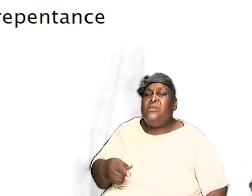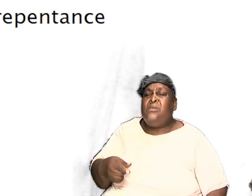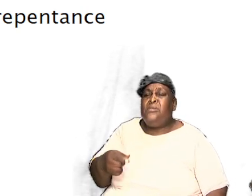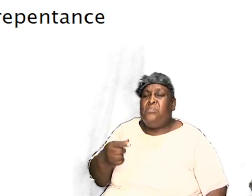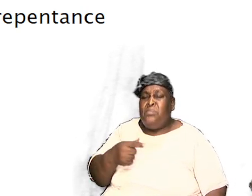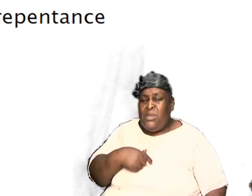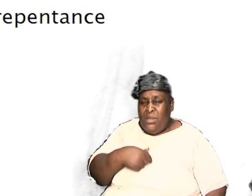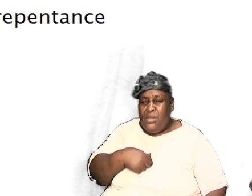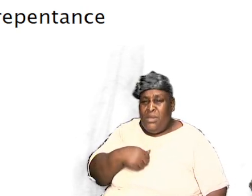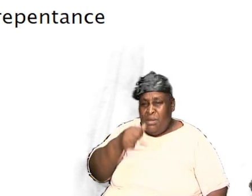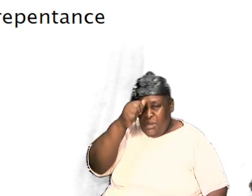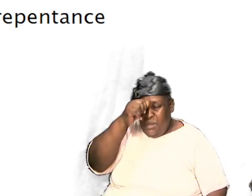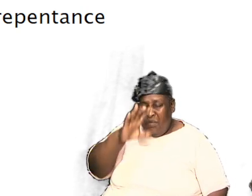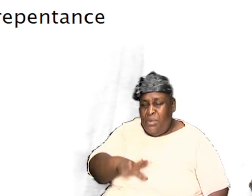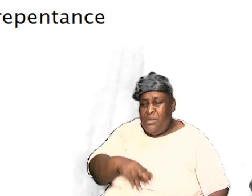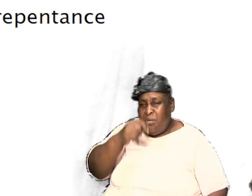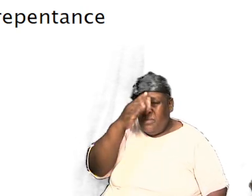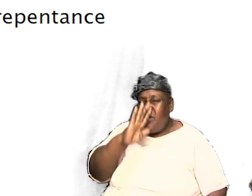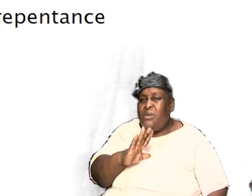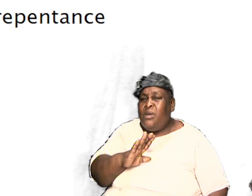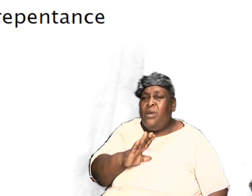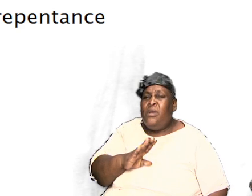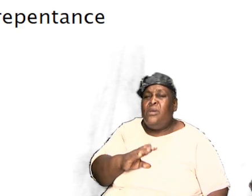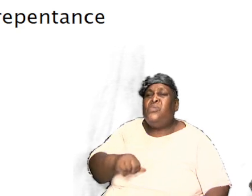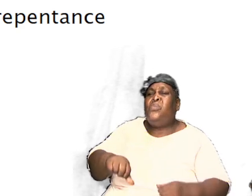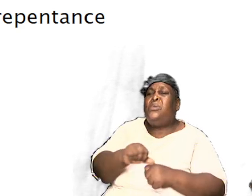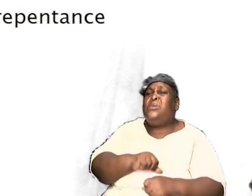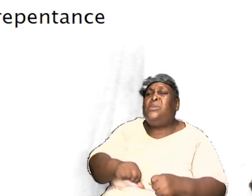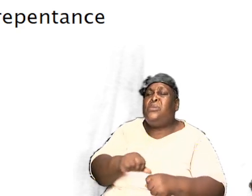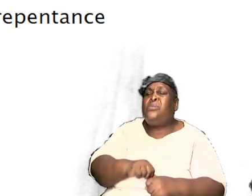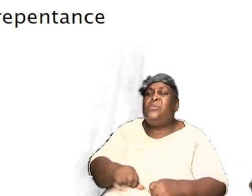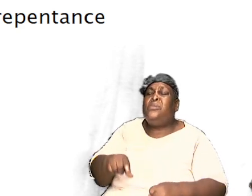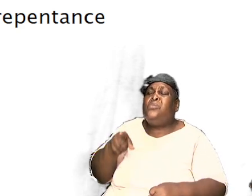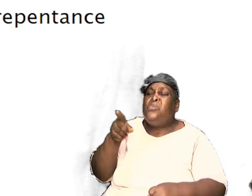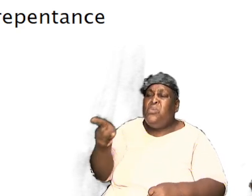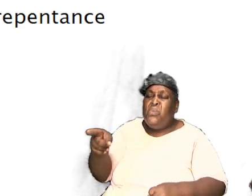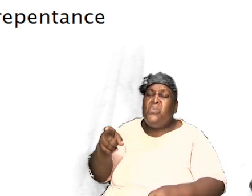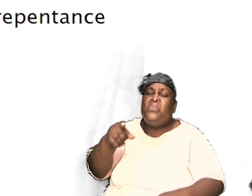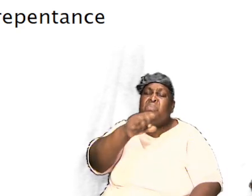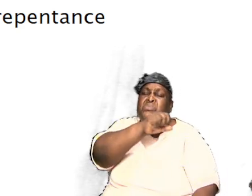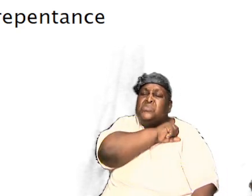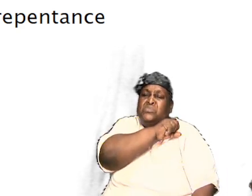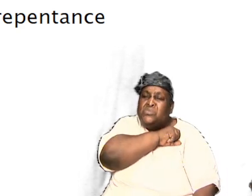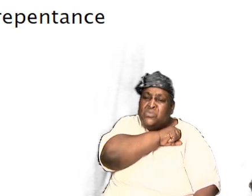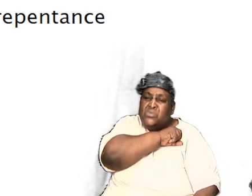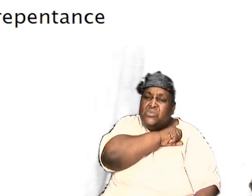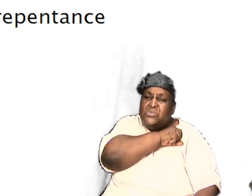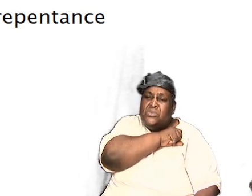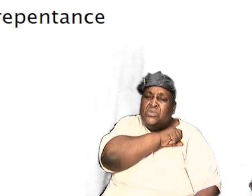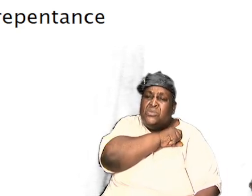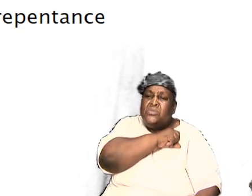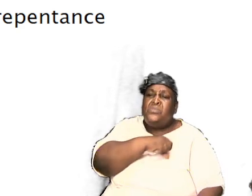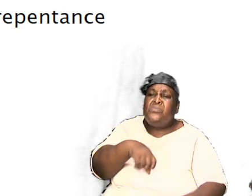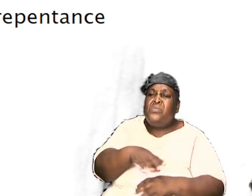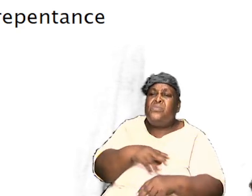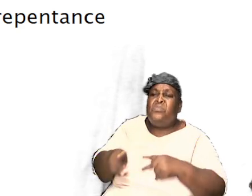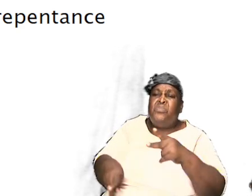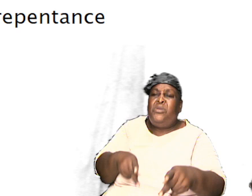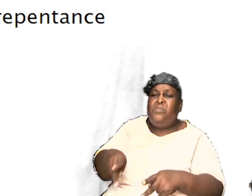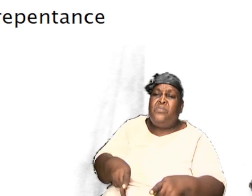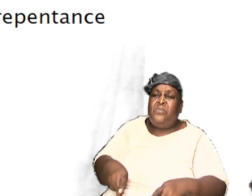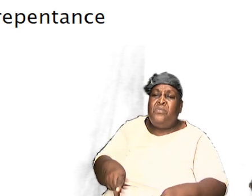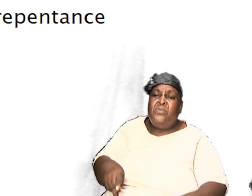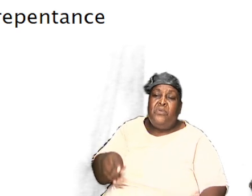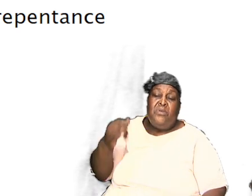the voice. So God was willing to give him another chance. His power had recognized his